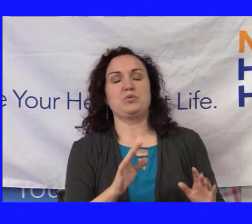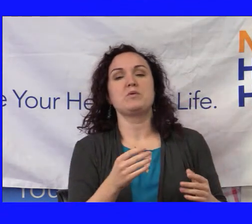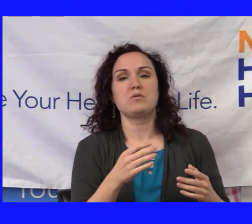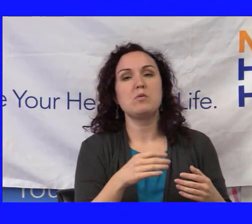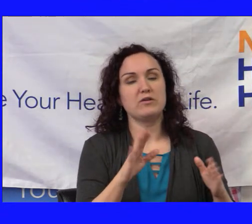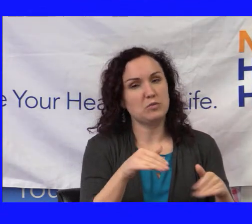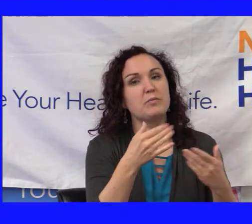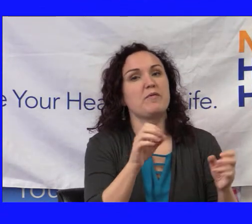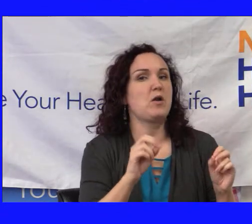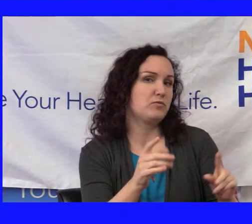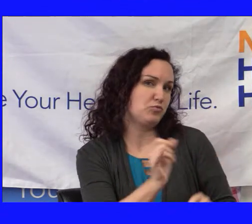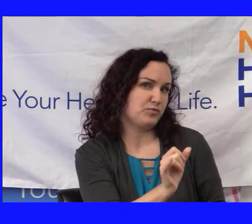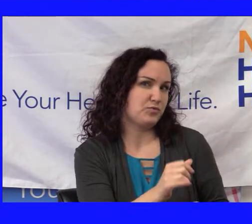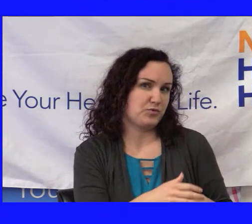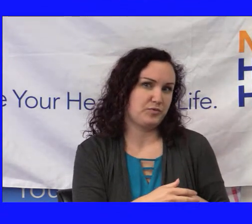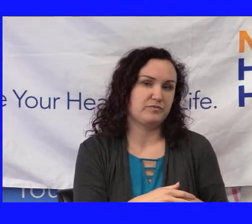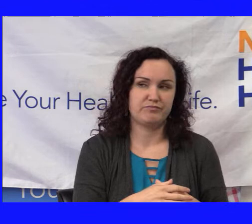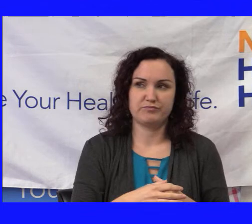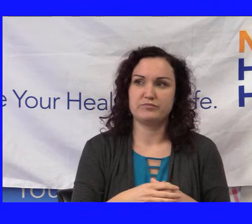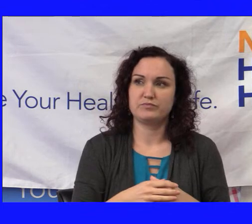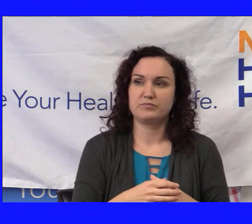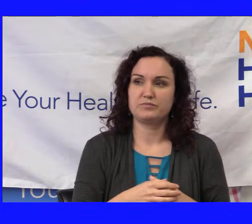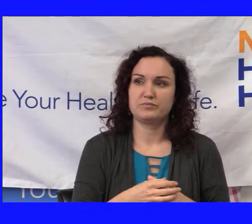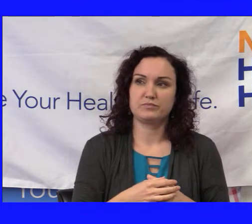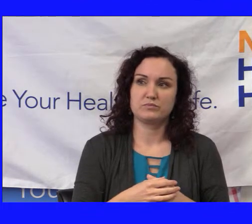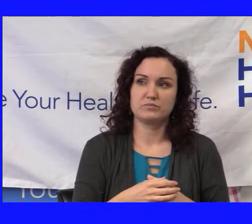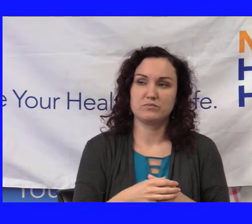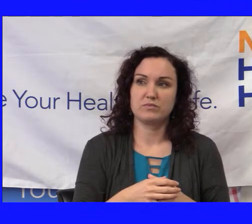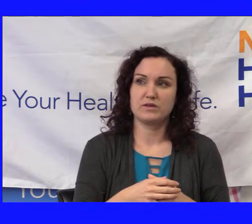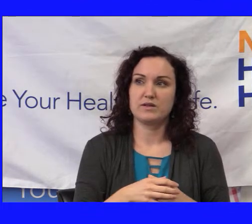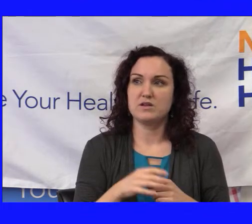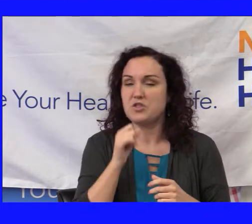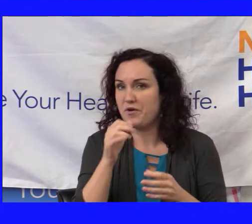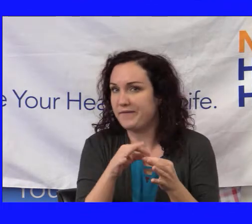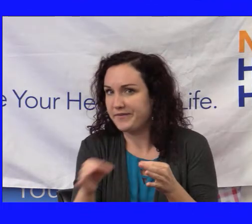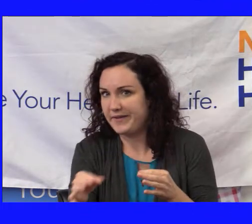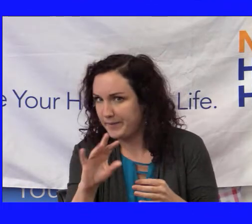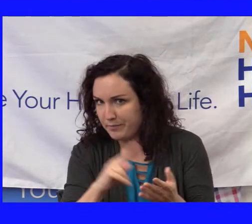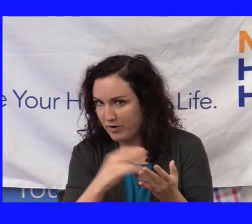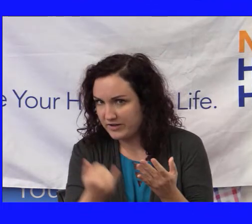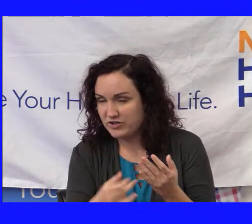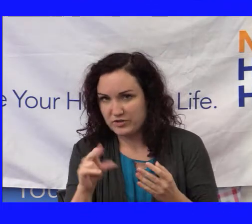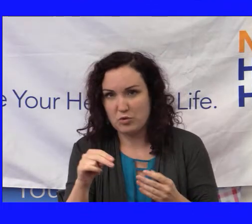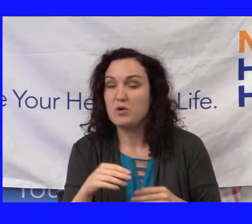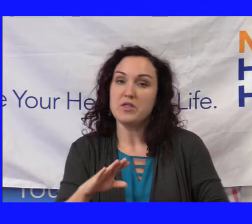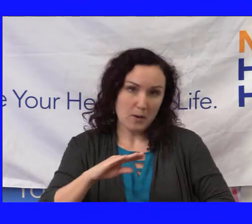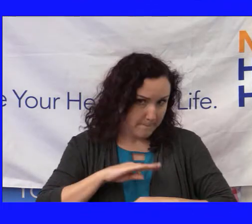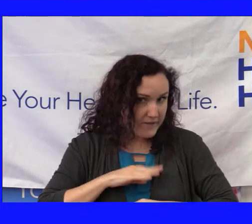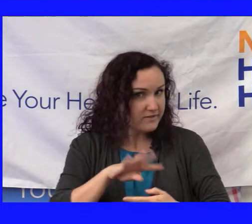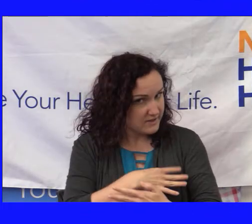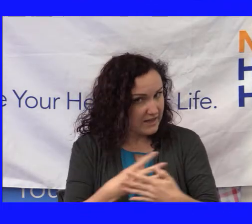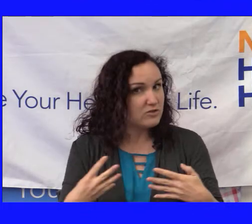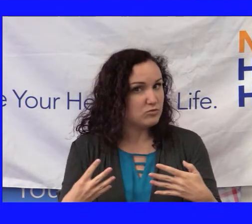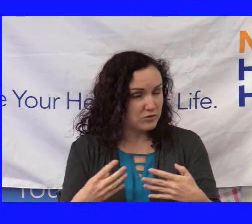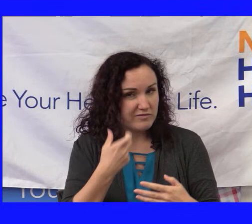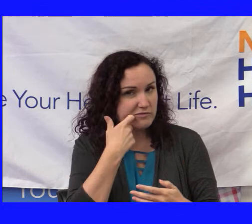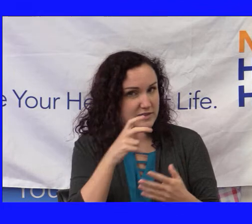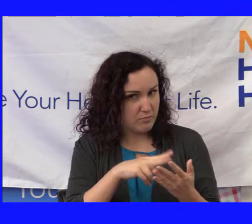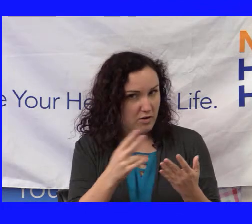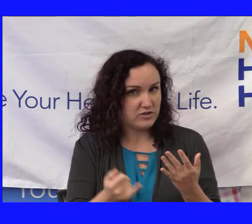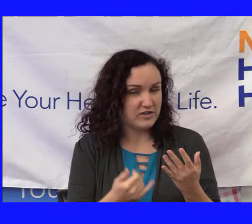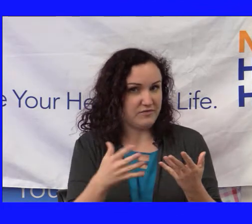them opportunities. And so there isn't a project that they're delayed. They're actually met the schedule of the recent